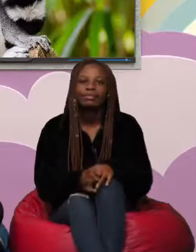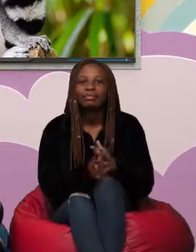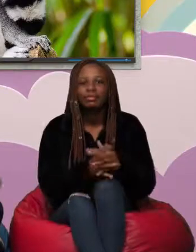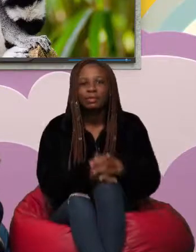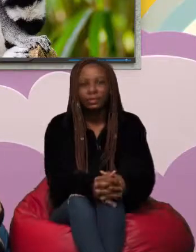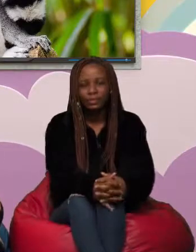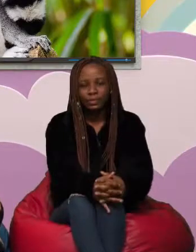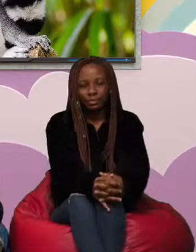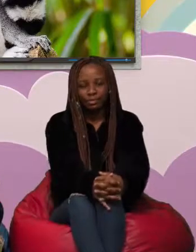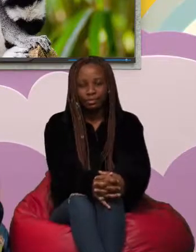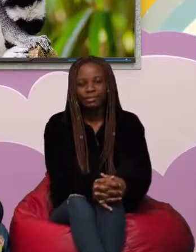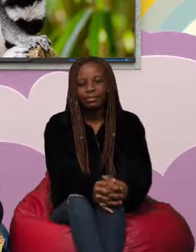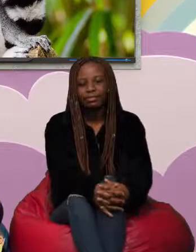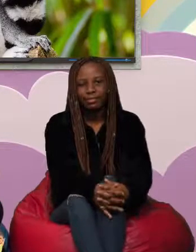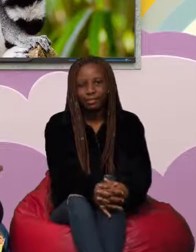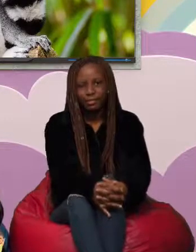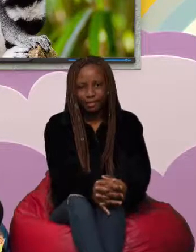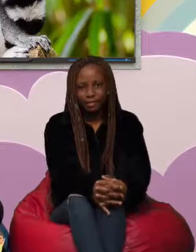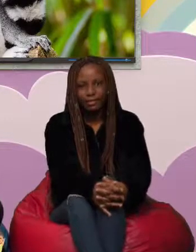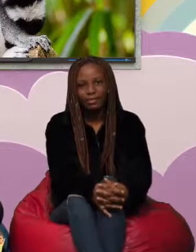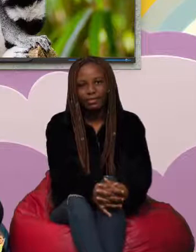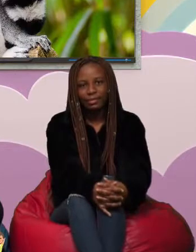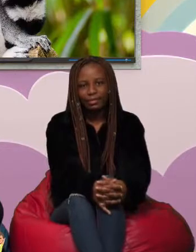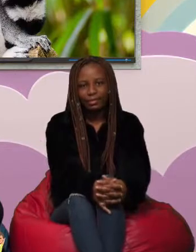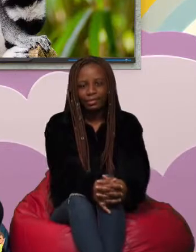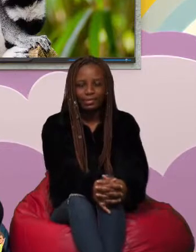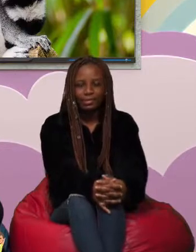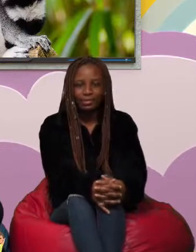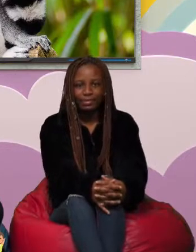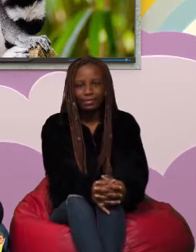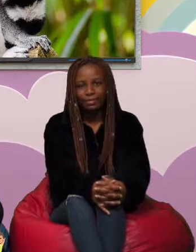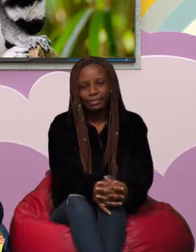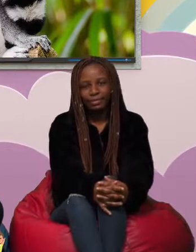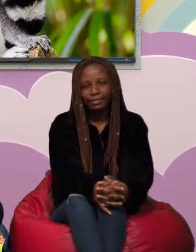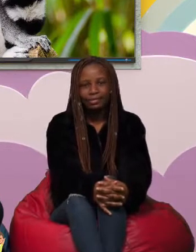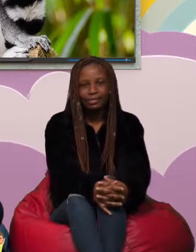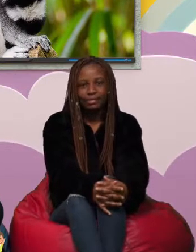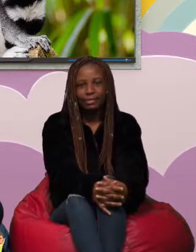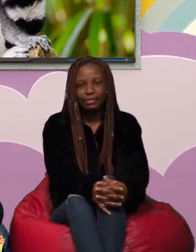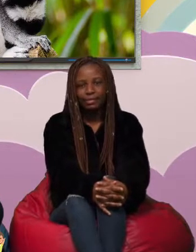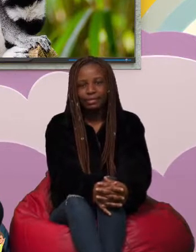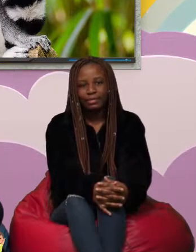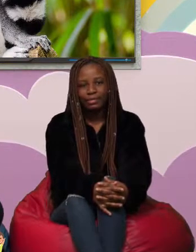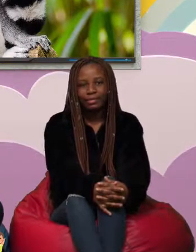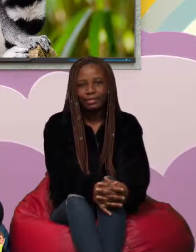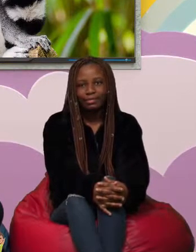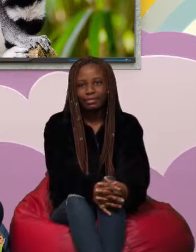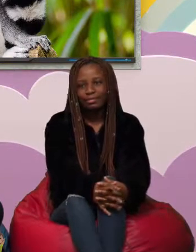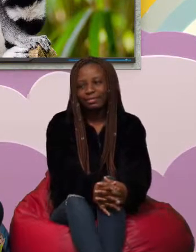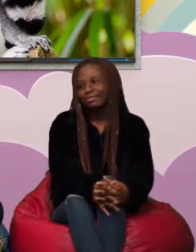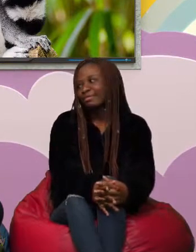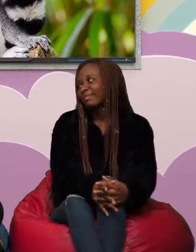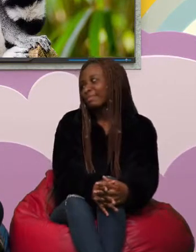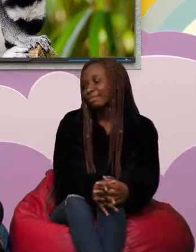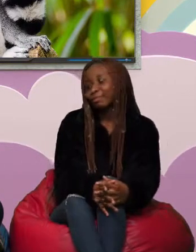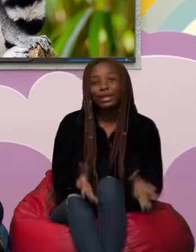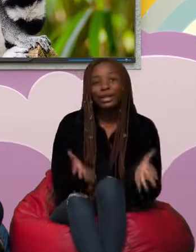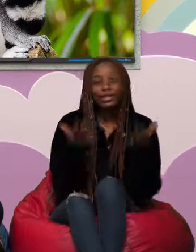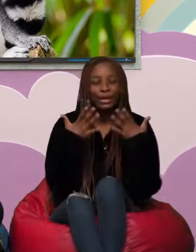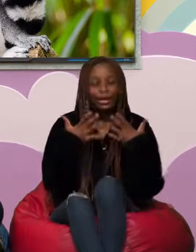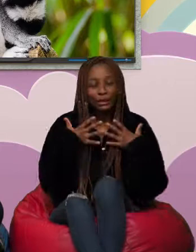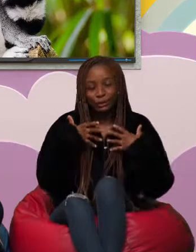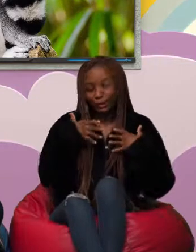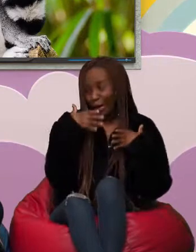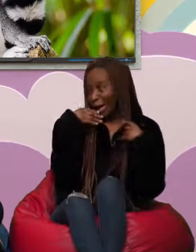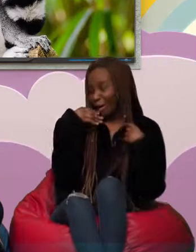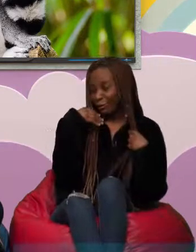Wow, friends, I had the best time ever. I hope you guys did as well. And thank you for being here. Thank you for gracing me with your